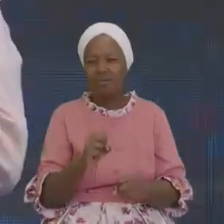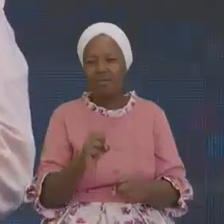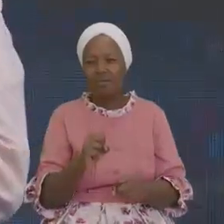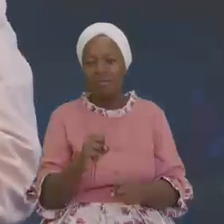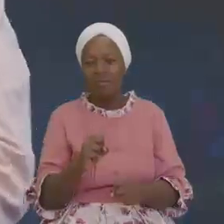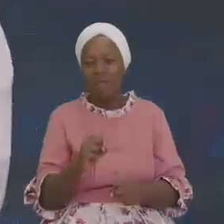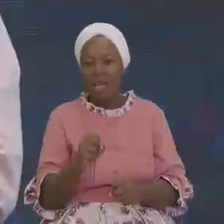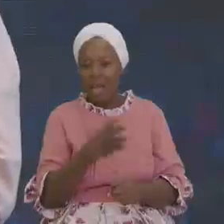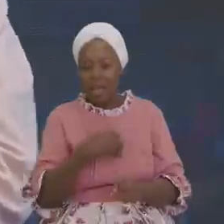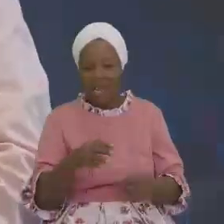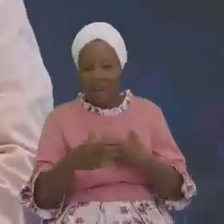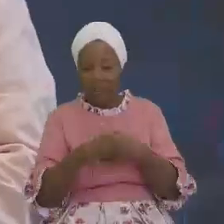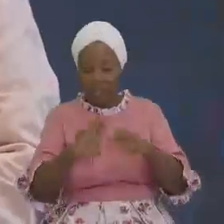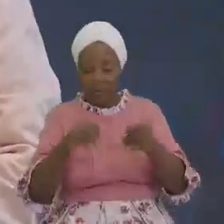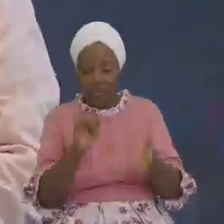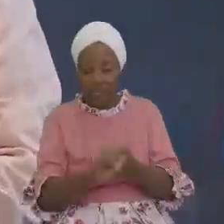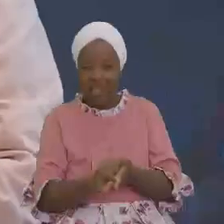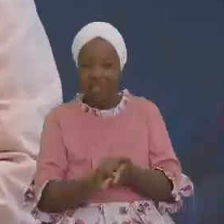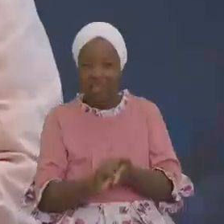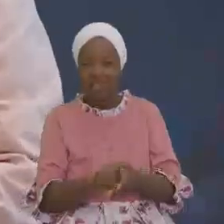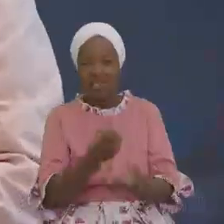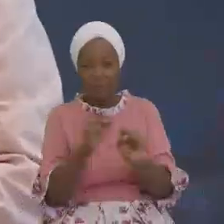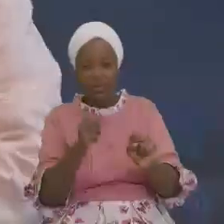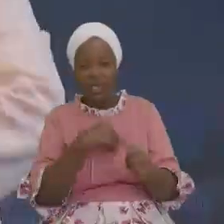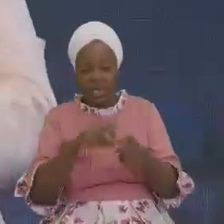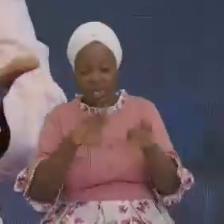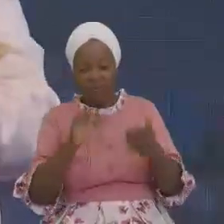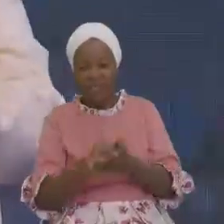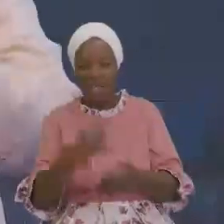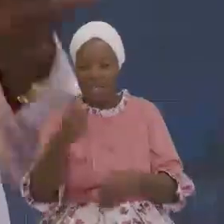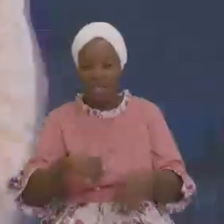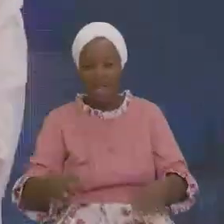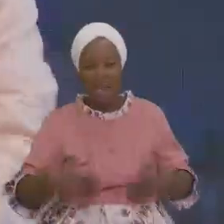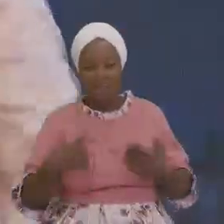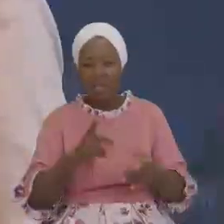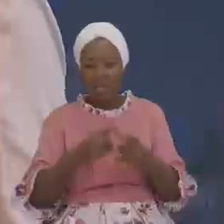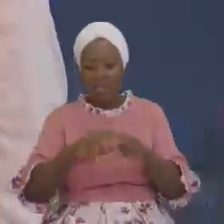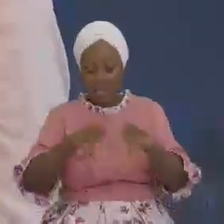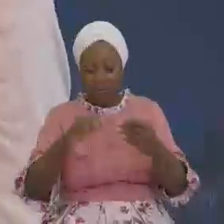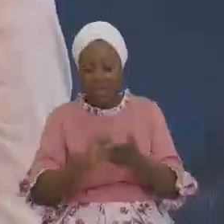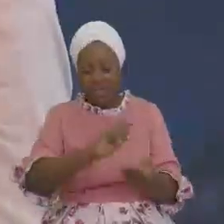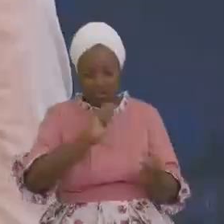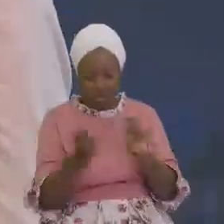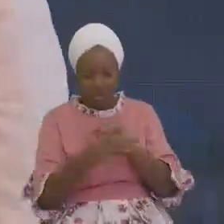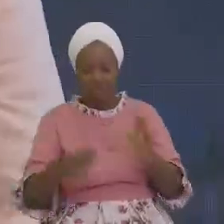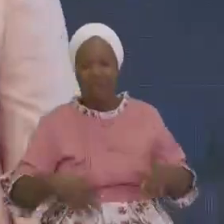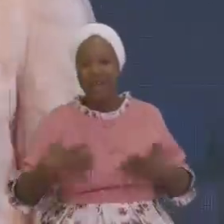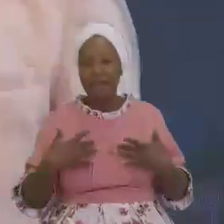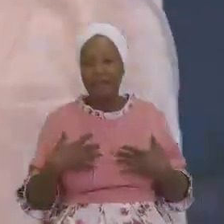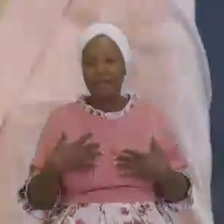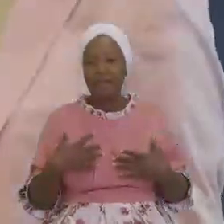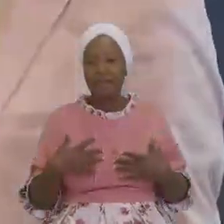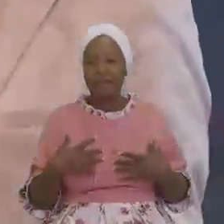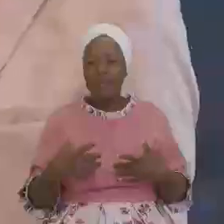and he gives you that eternal life, and he gives you that change of life.